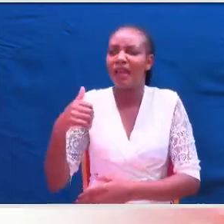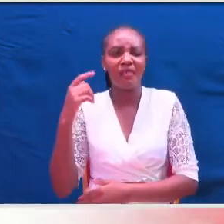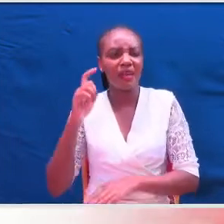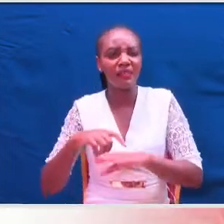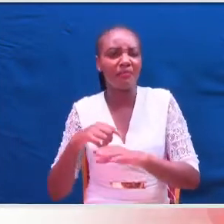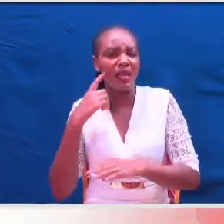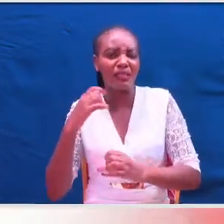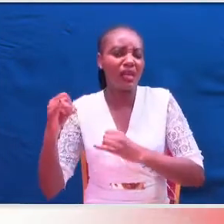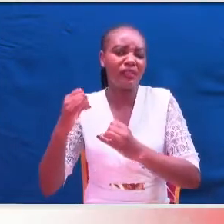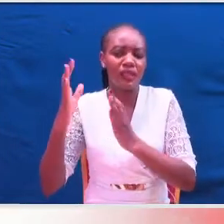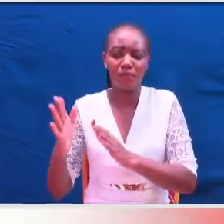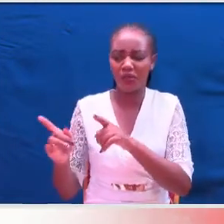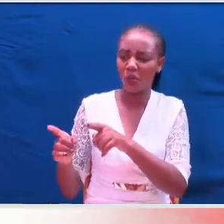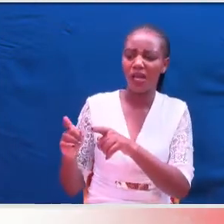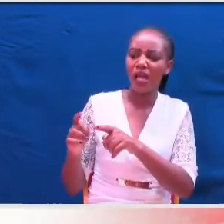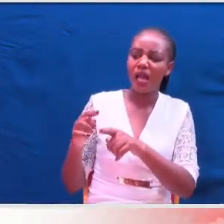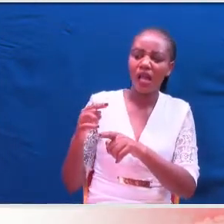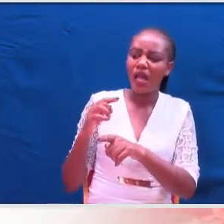comedian here talking about